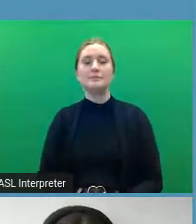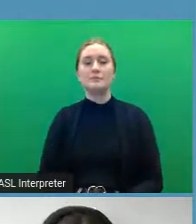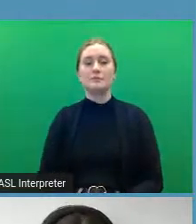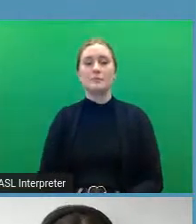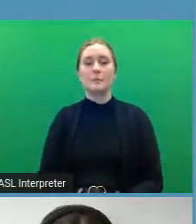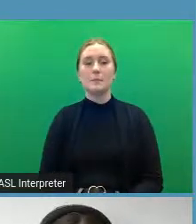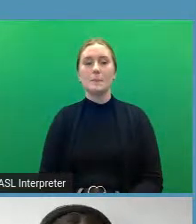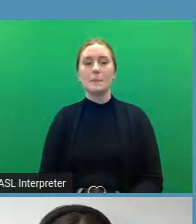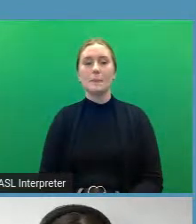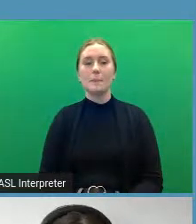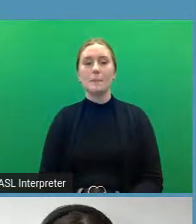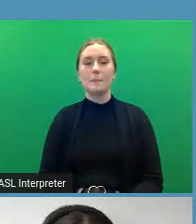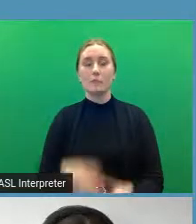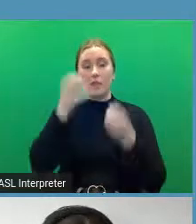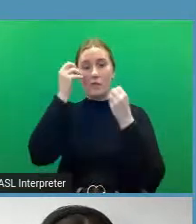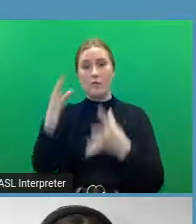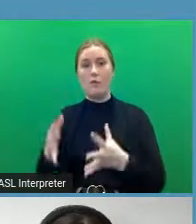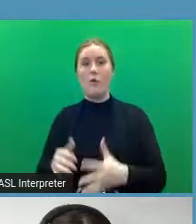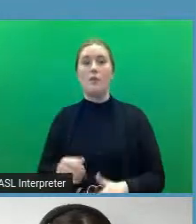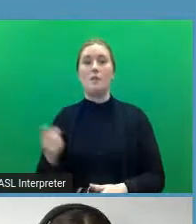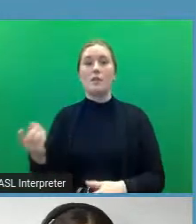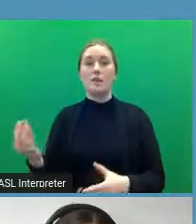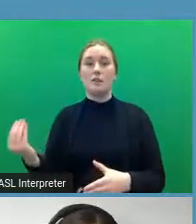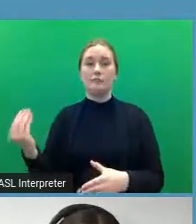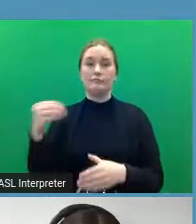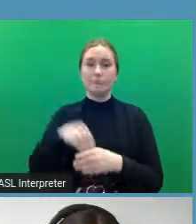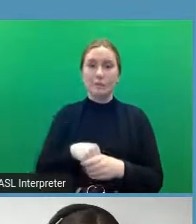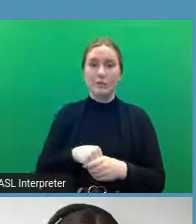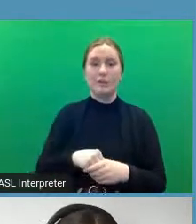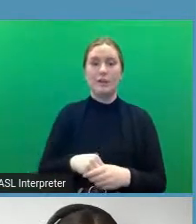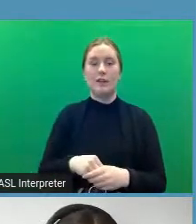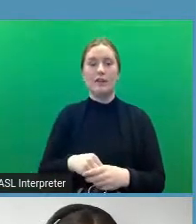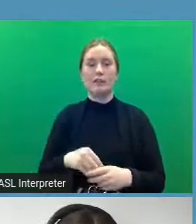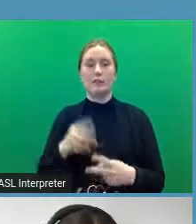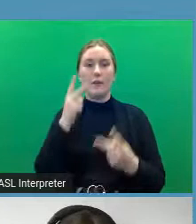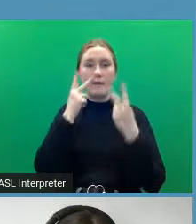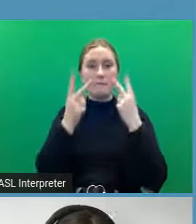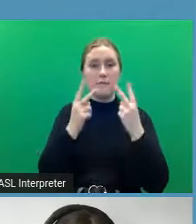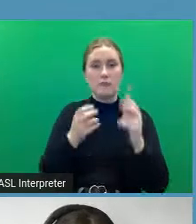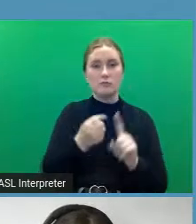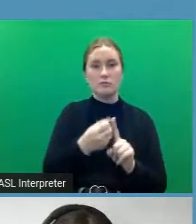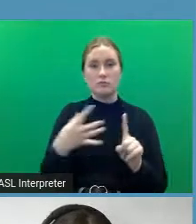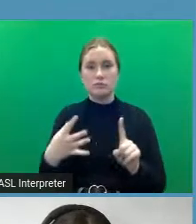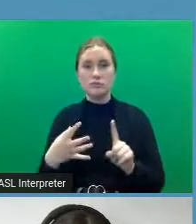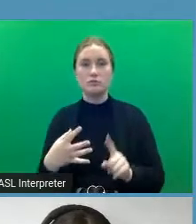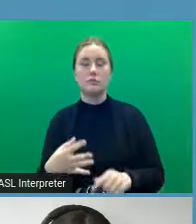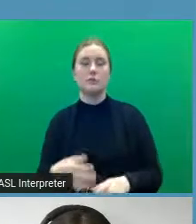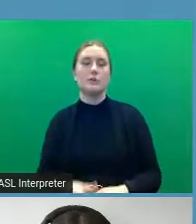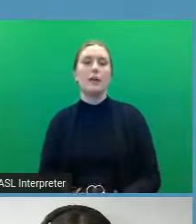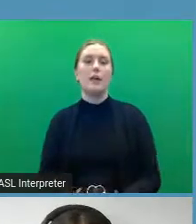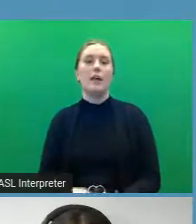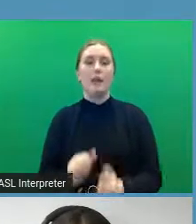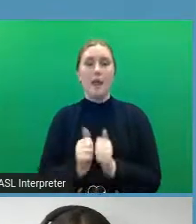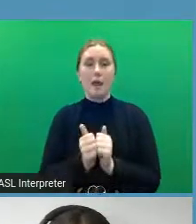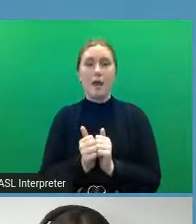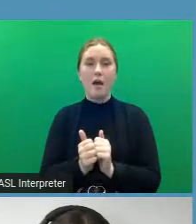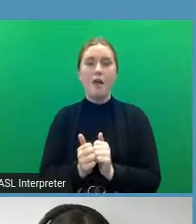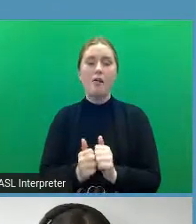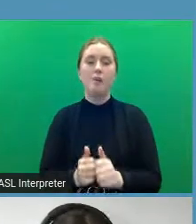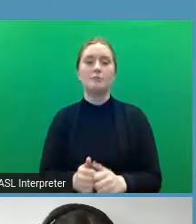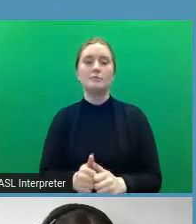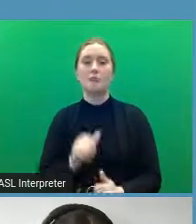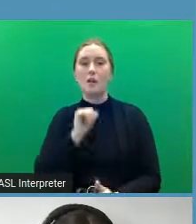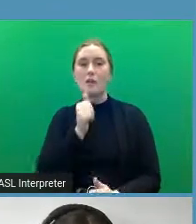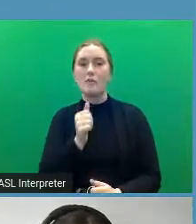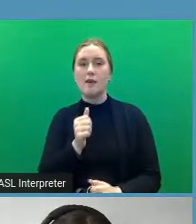can implement visual description in the way they talk about work so that it's not just interpretation and assumptive of